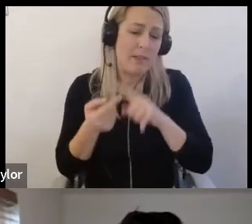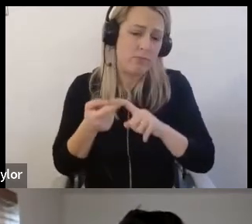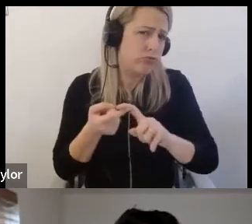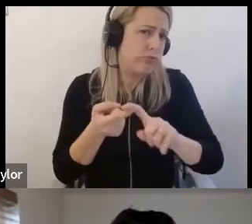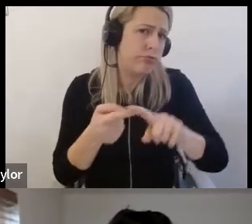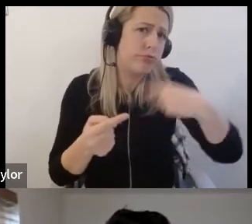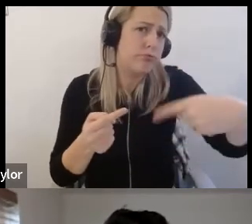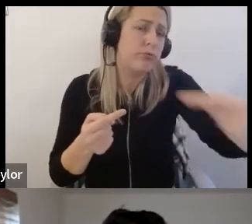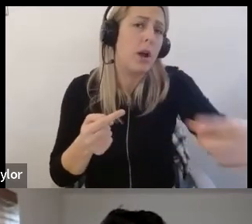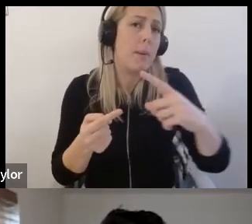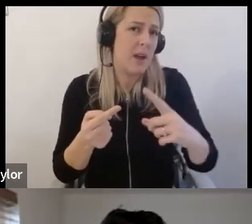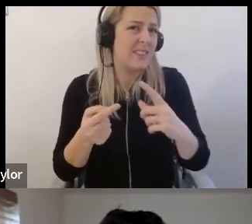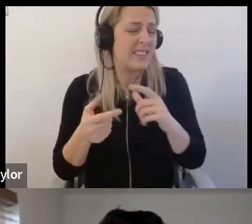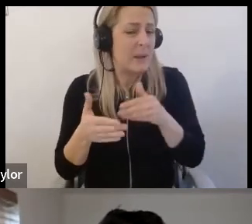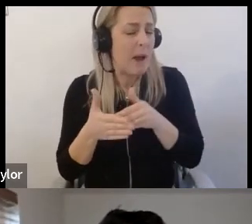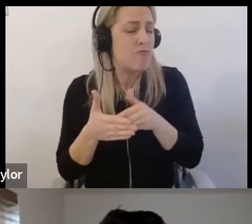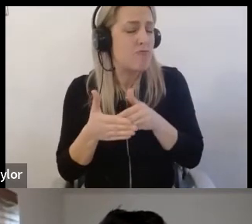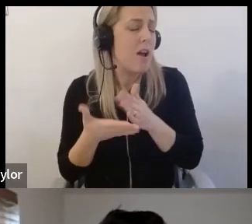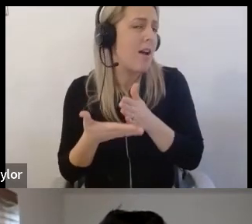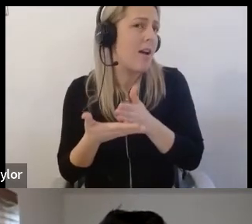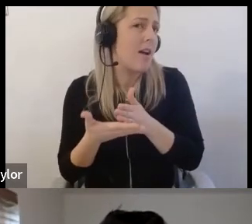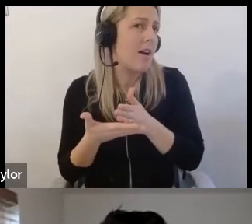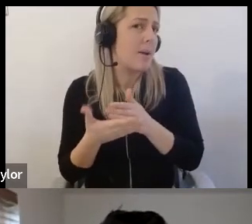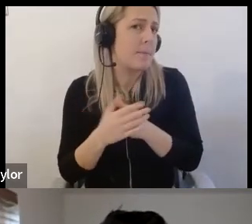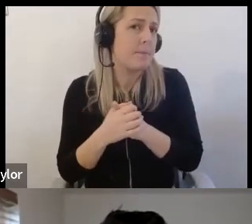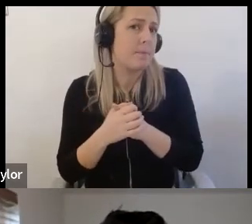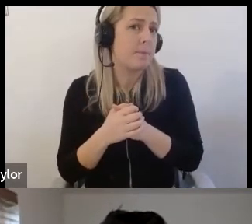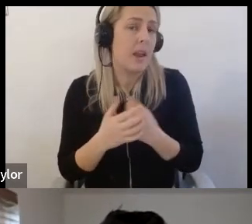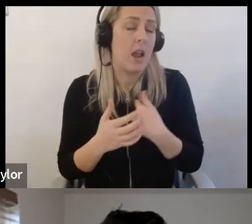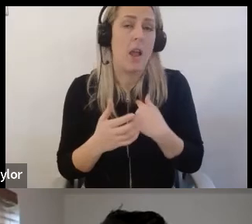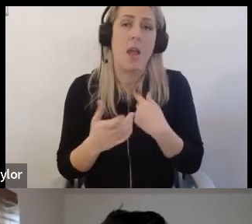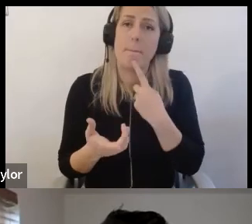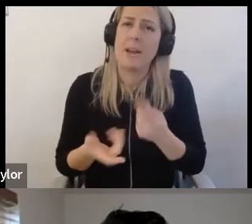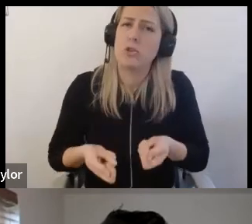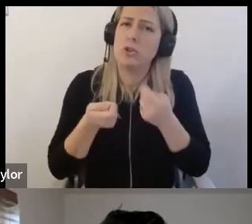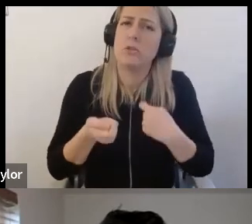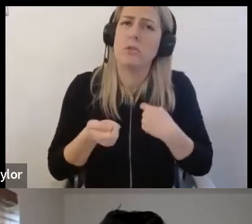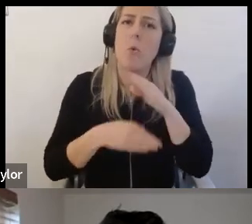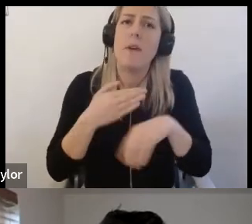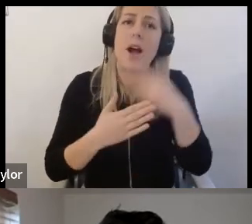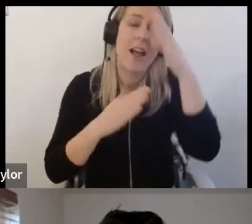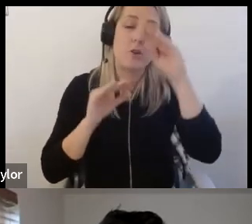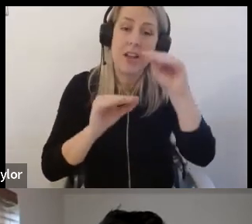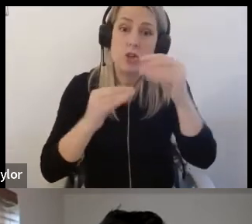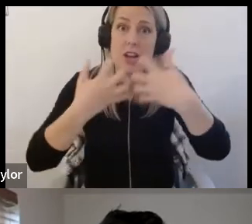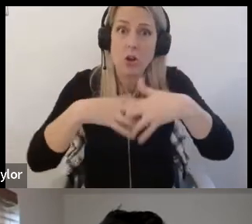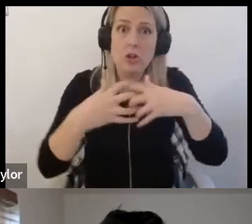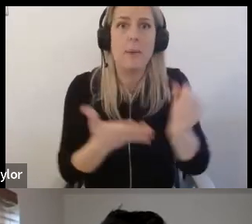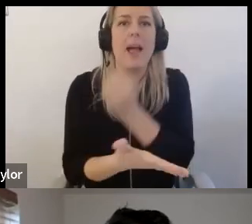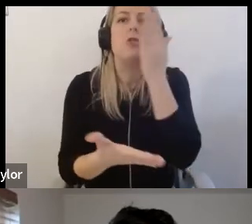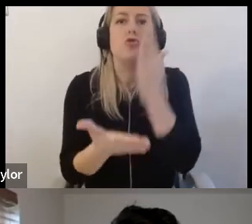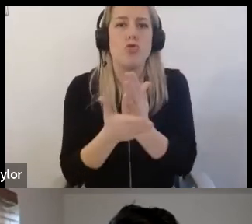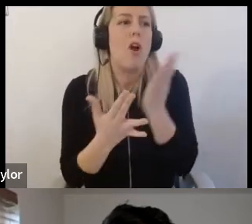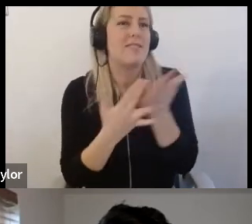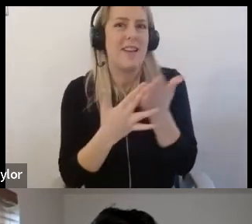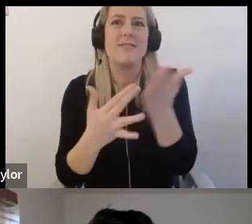remarks, what's really important about ensuring that educational technology is accessible